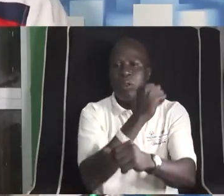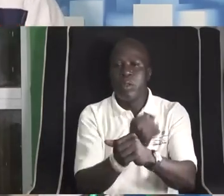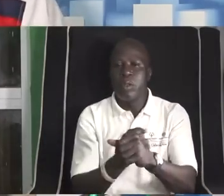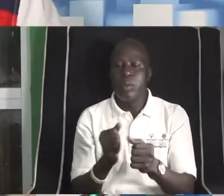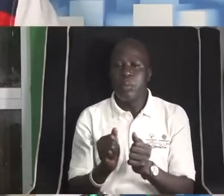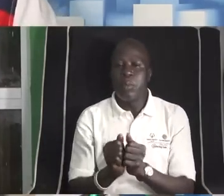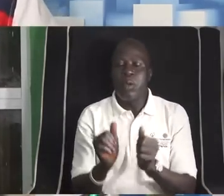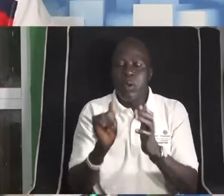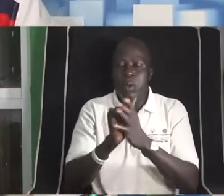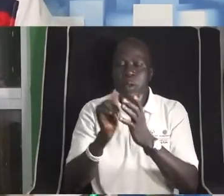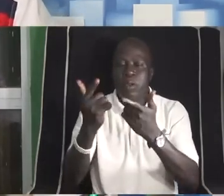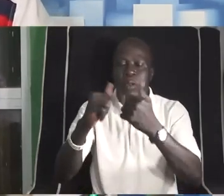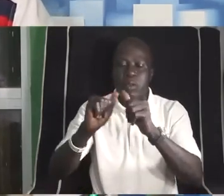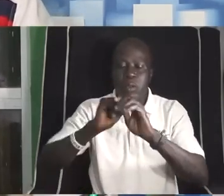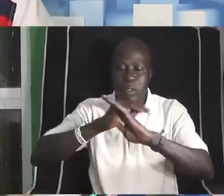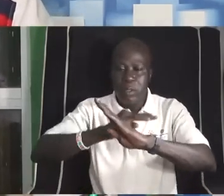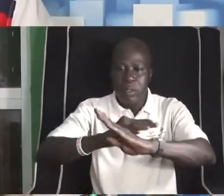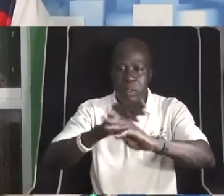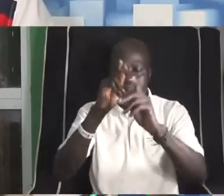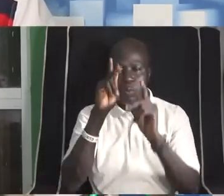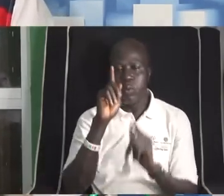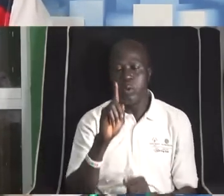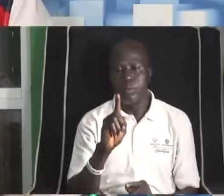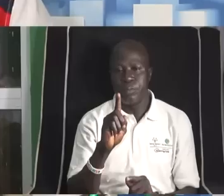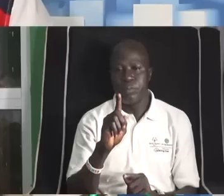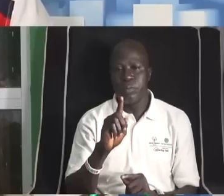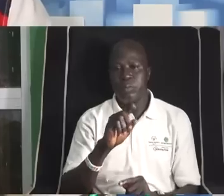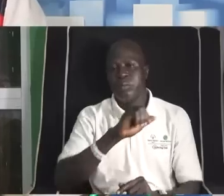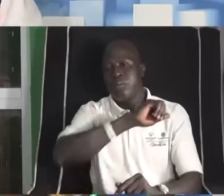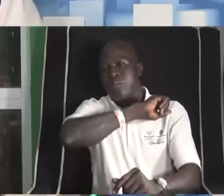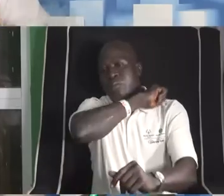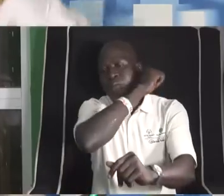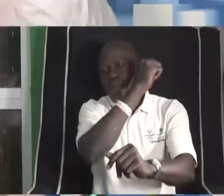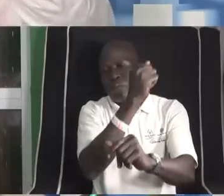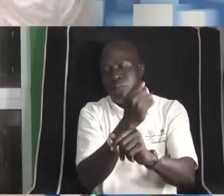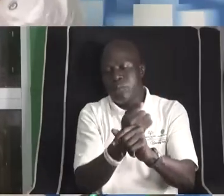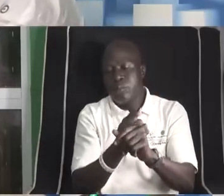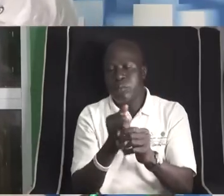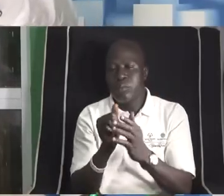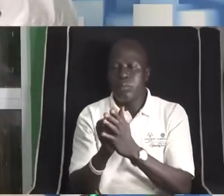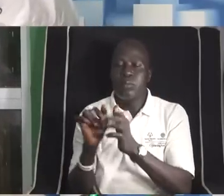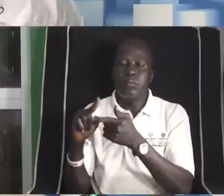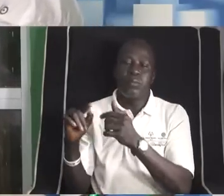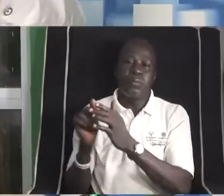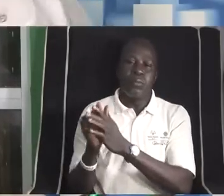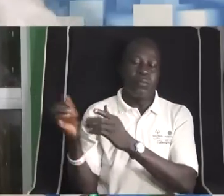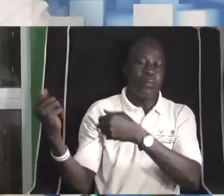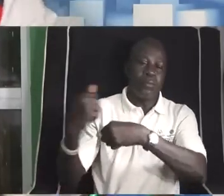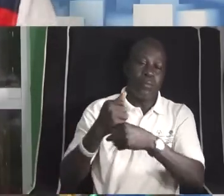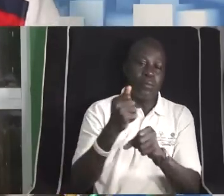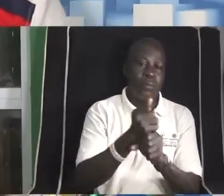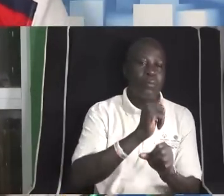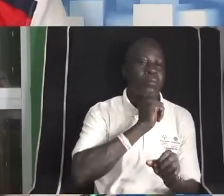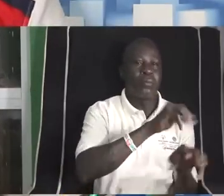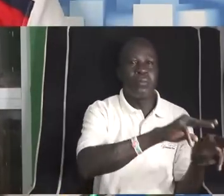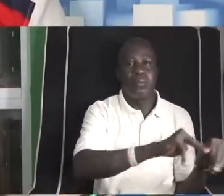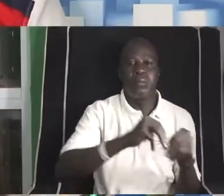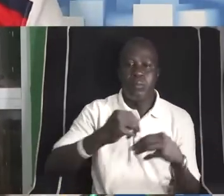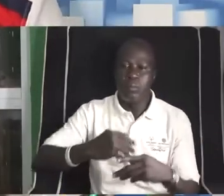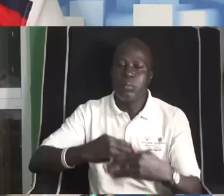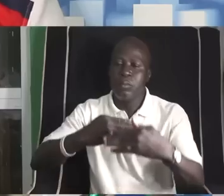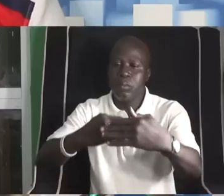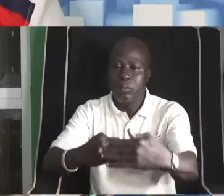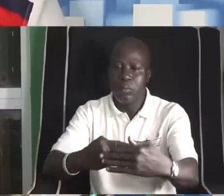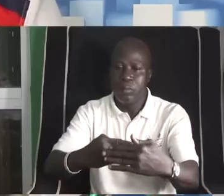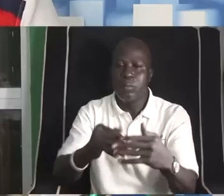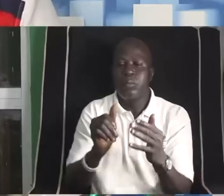ti mo nda eniyan duro as a person that delay one ase kan be ti eje eniyan lo there's an authority that make one not to move forward and ase